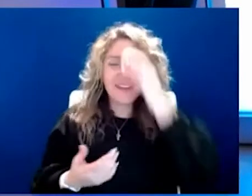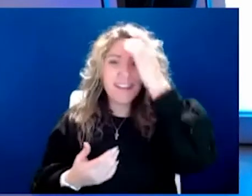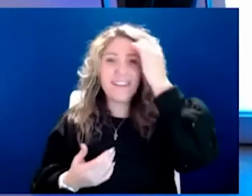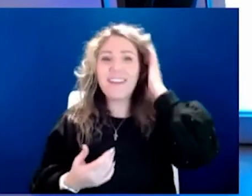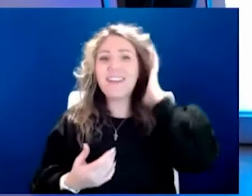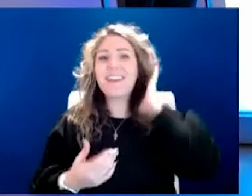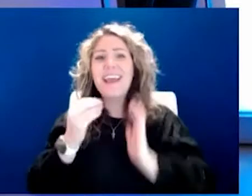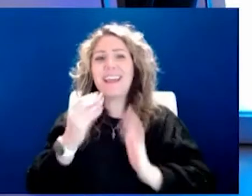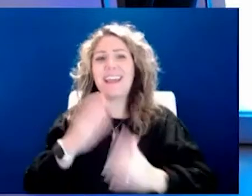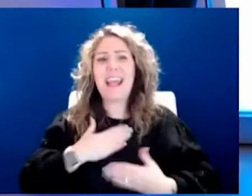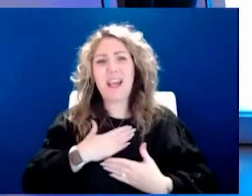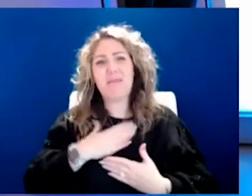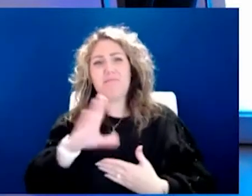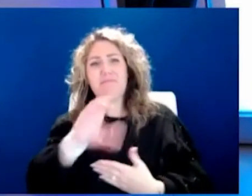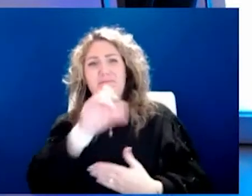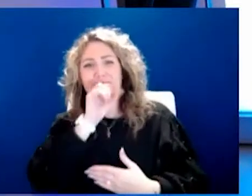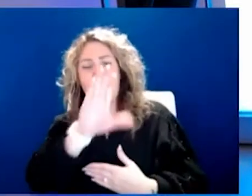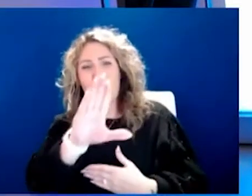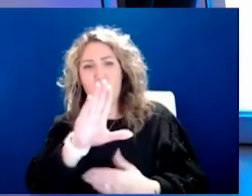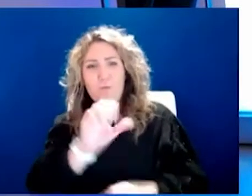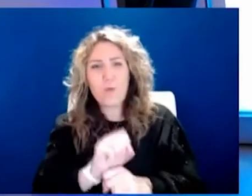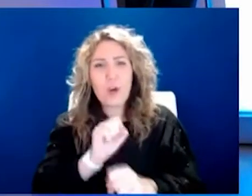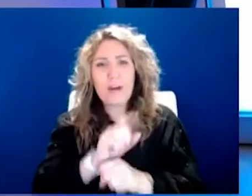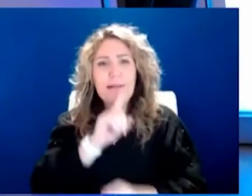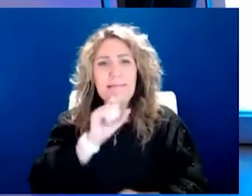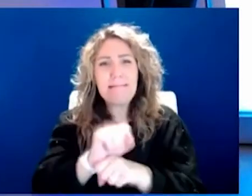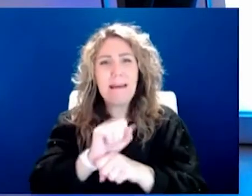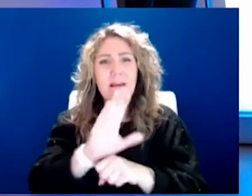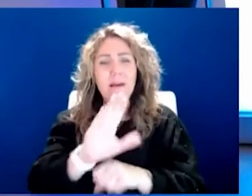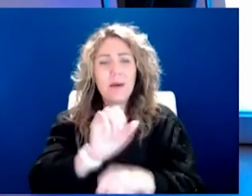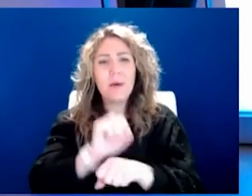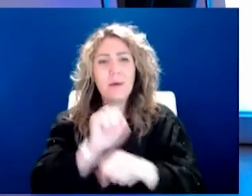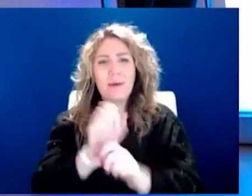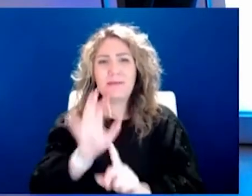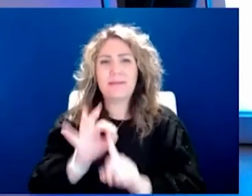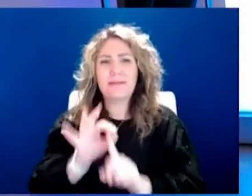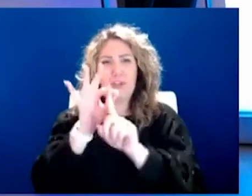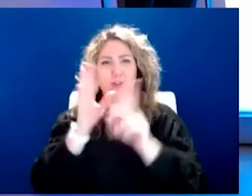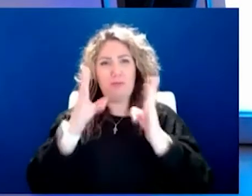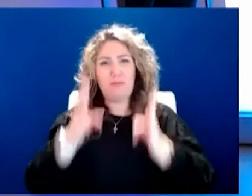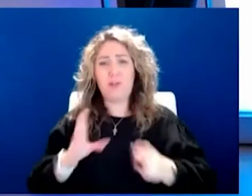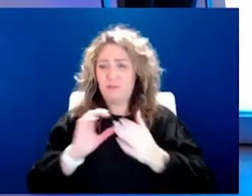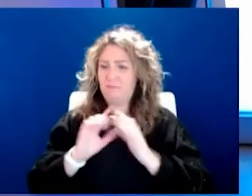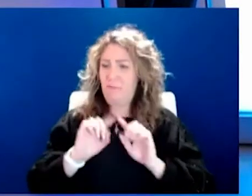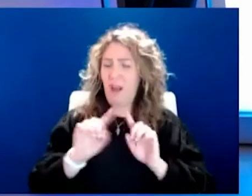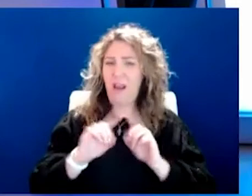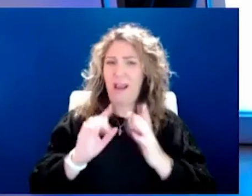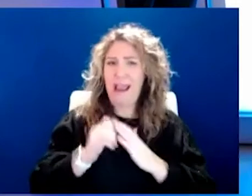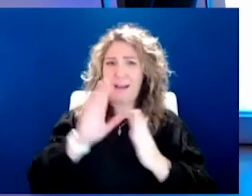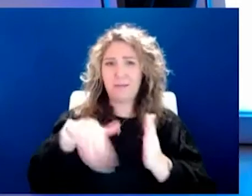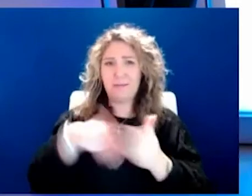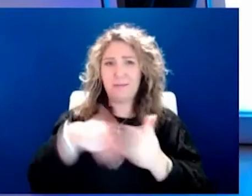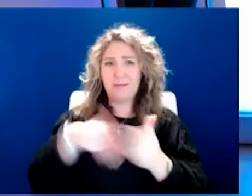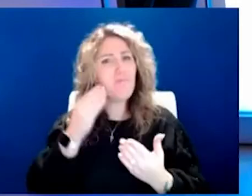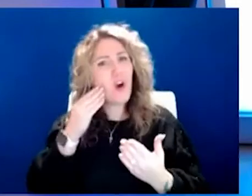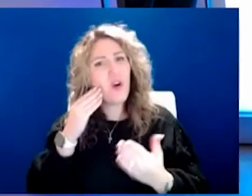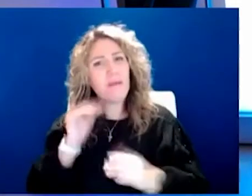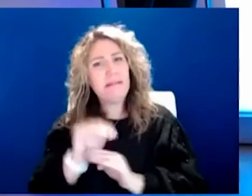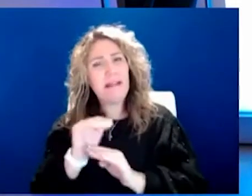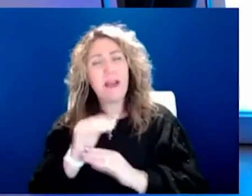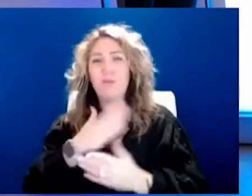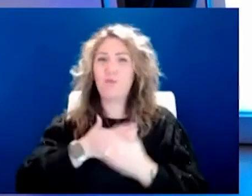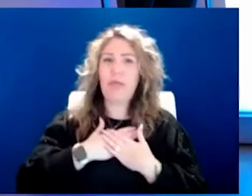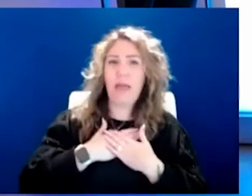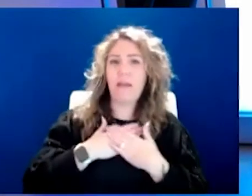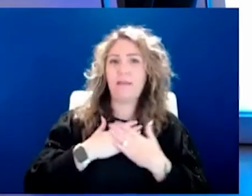that you do, and it does take a special kind of person, but how do you go home at night and relax and kind of focus and